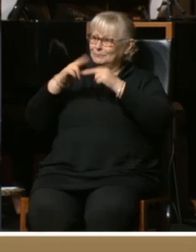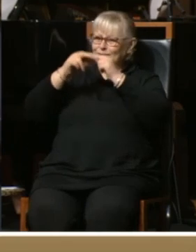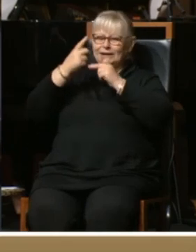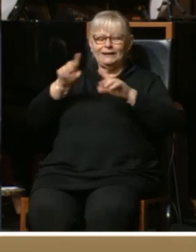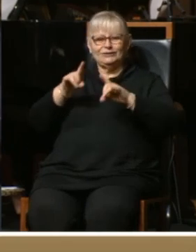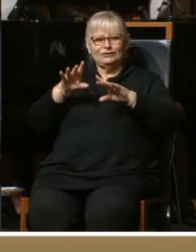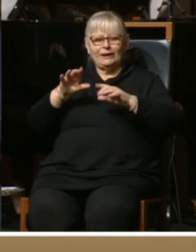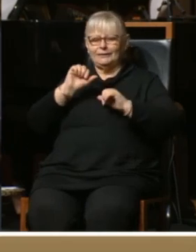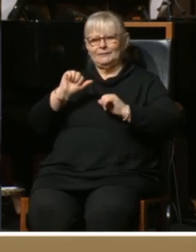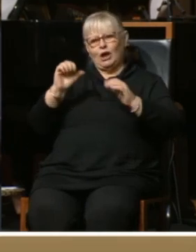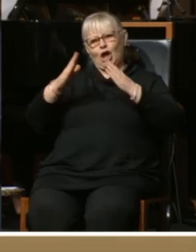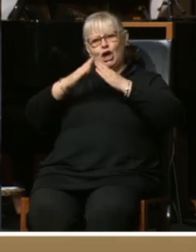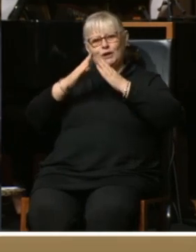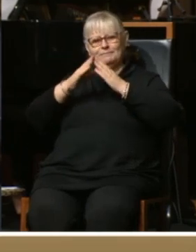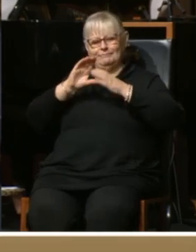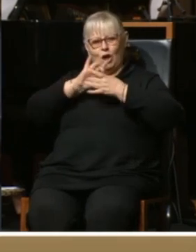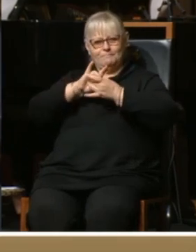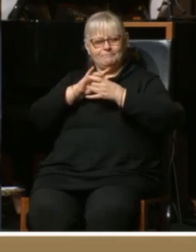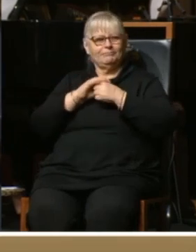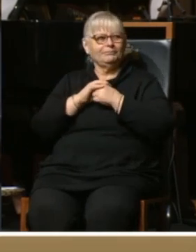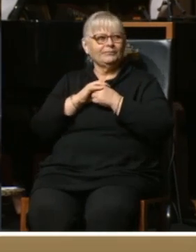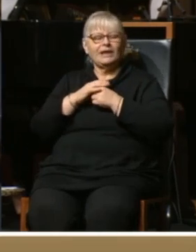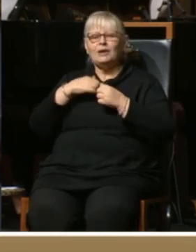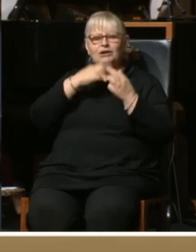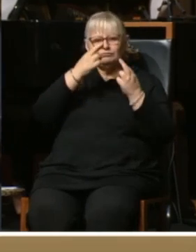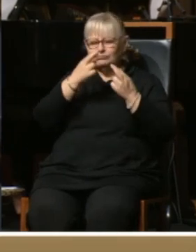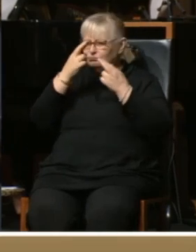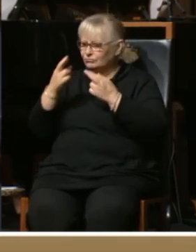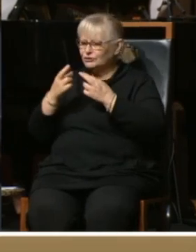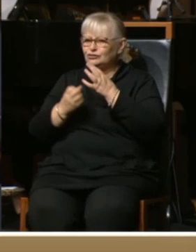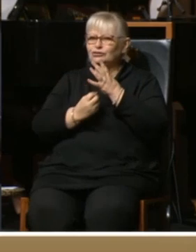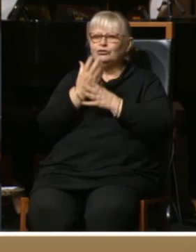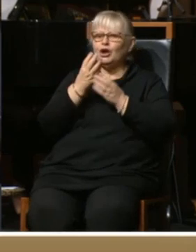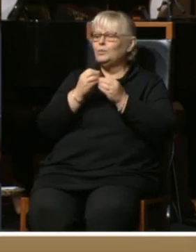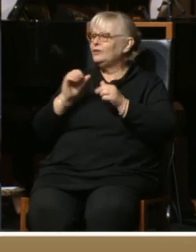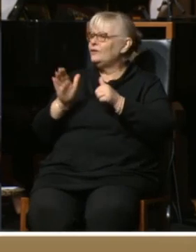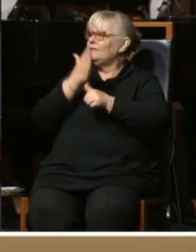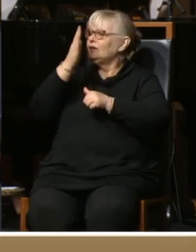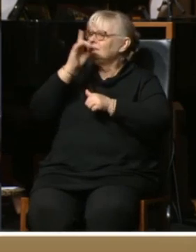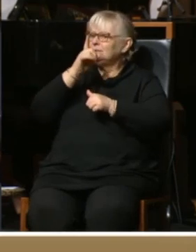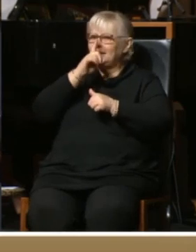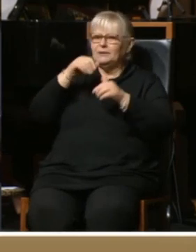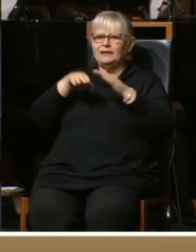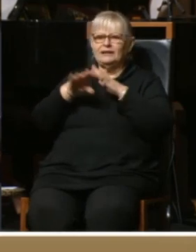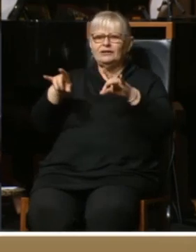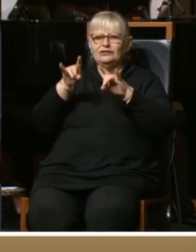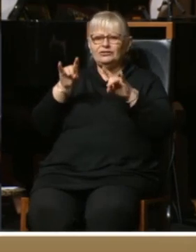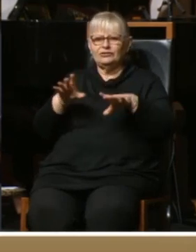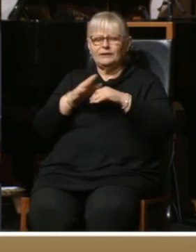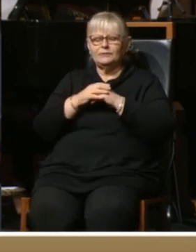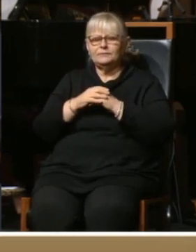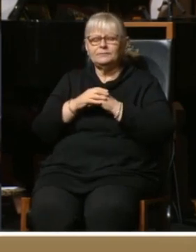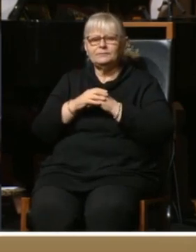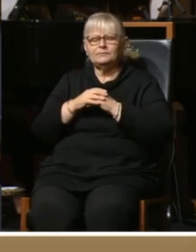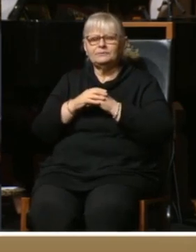home to respectfully acknowledge and grow with the first peoples of this vast land and its waterways.